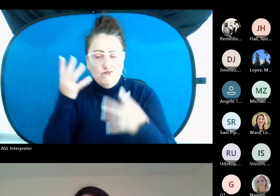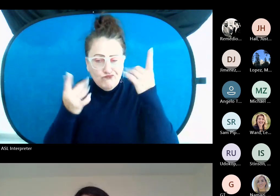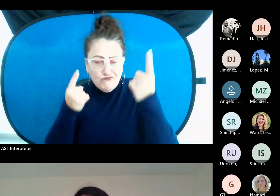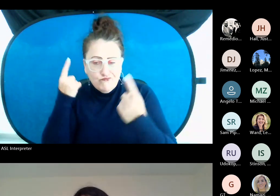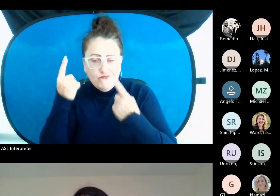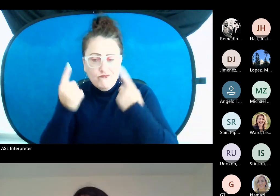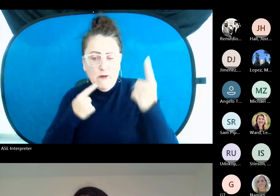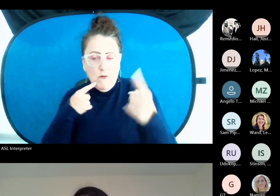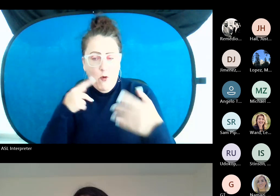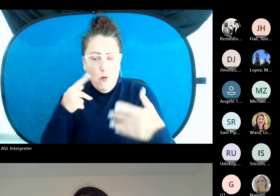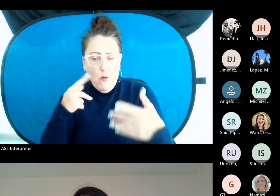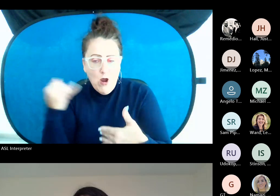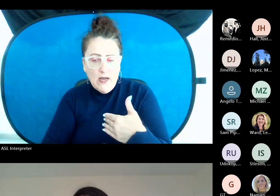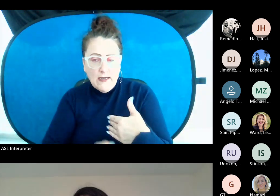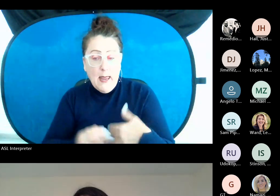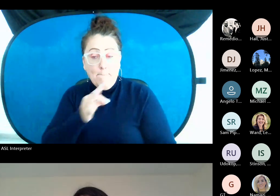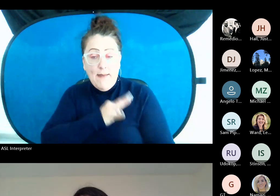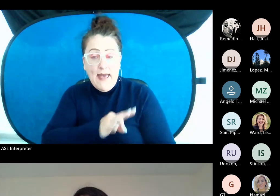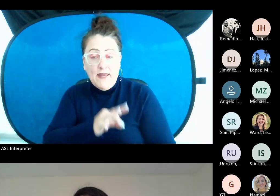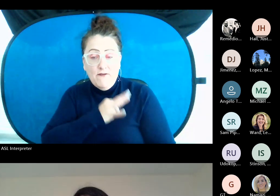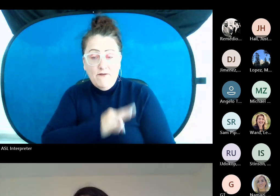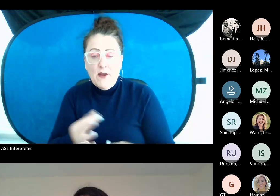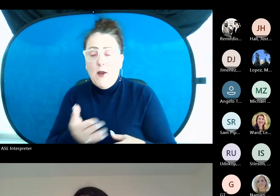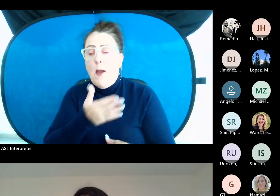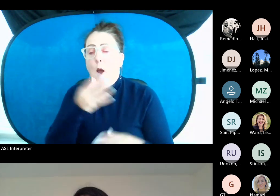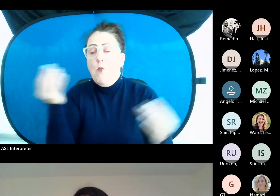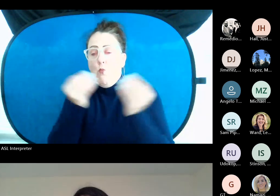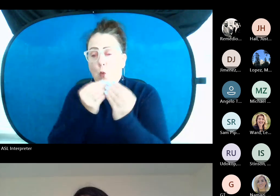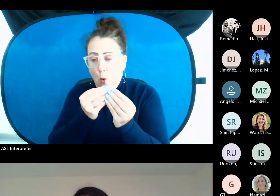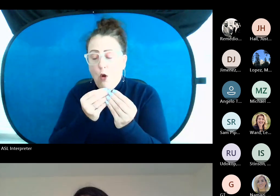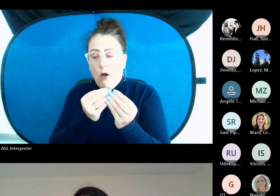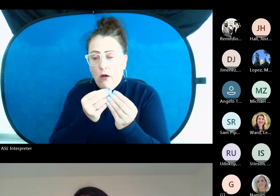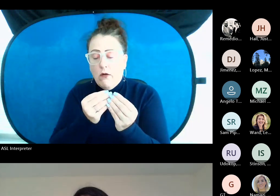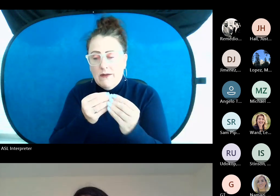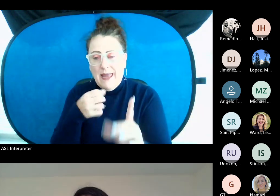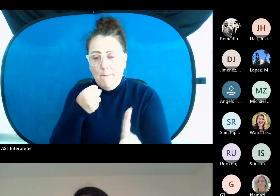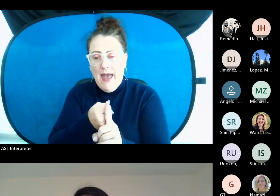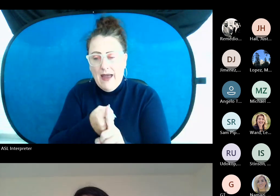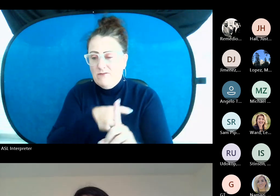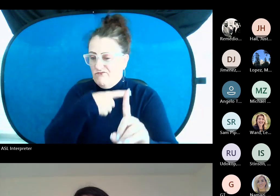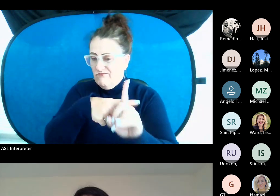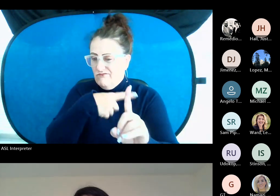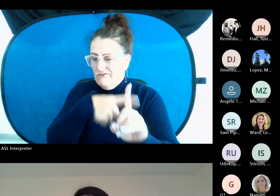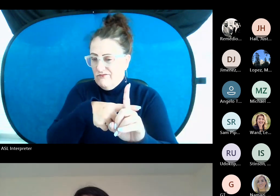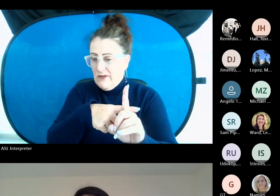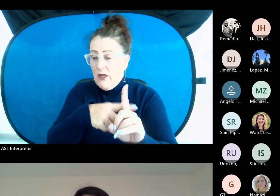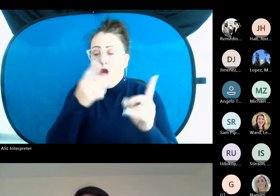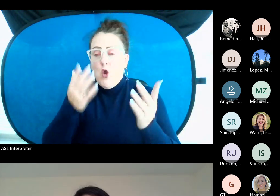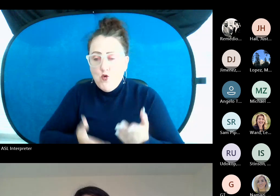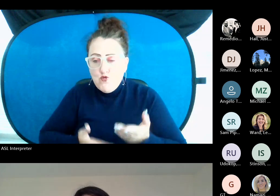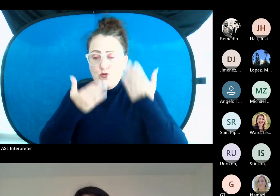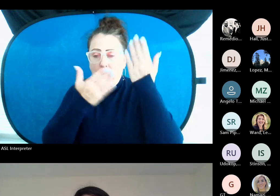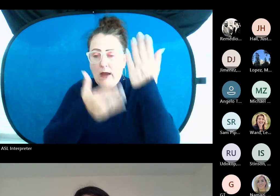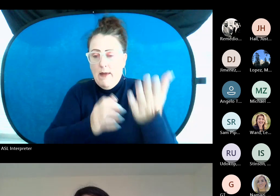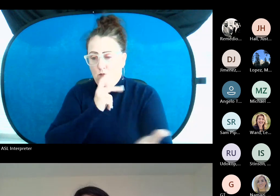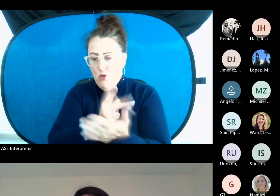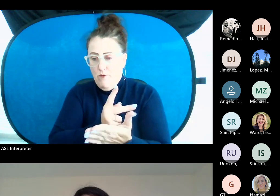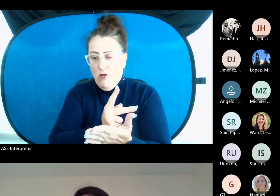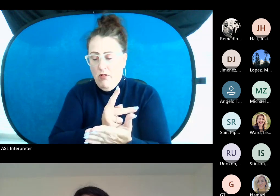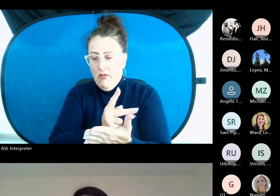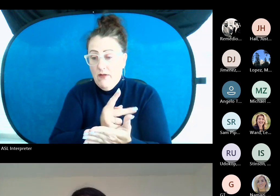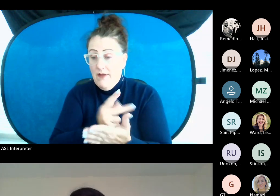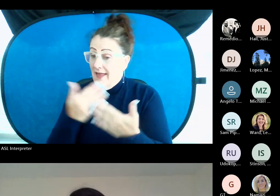project, finding benefits outweigh the impacts. Staff has reviewed this request and recommends approval. Thanks